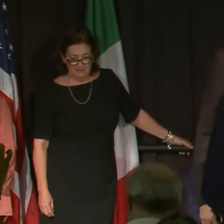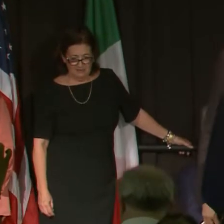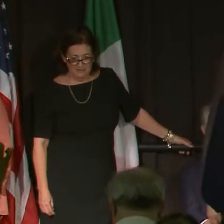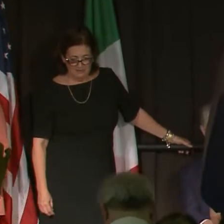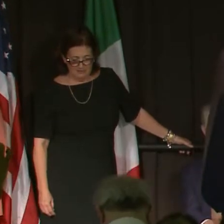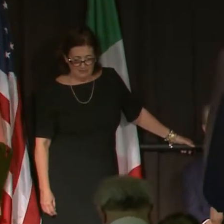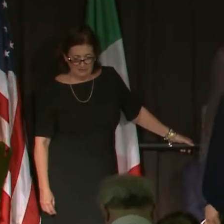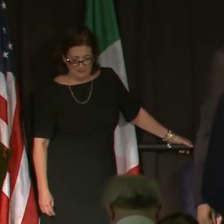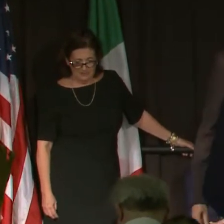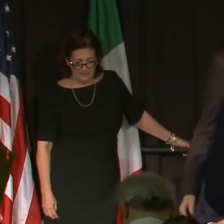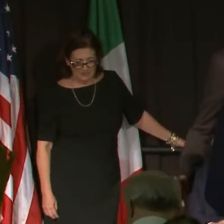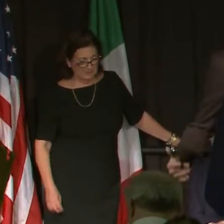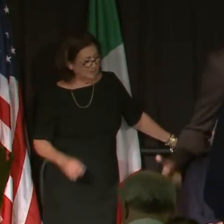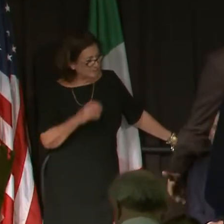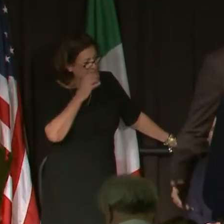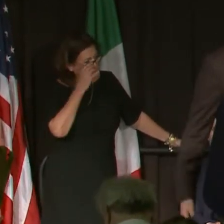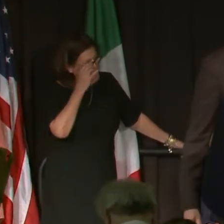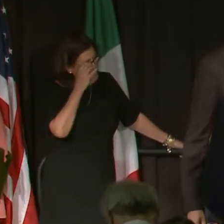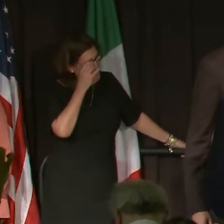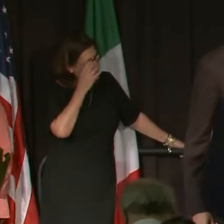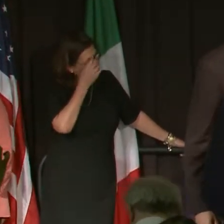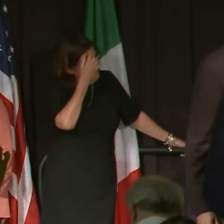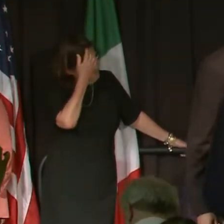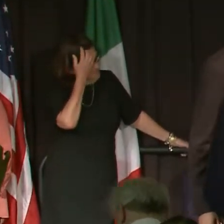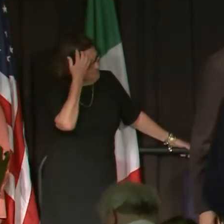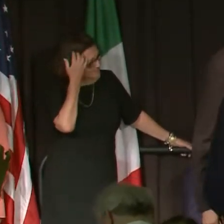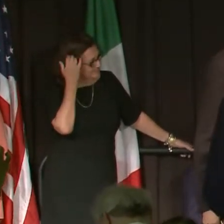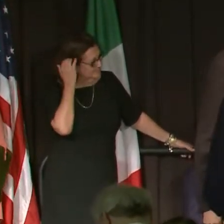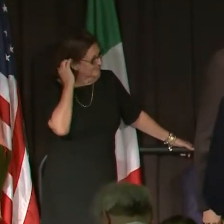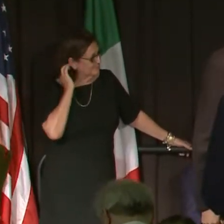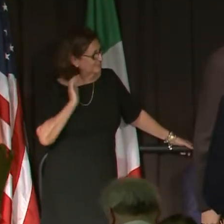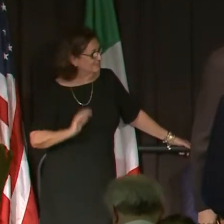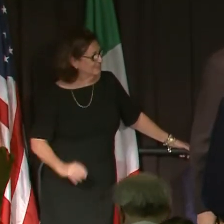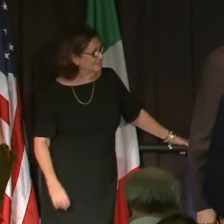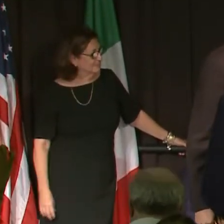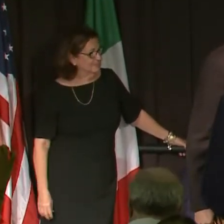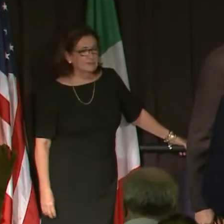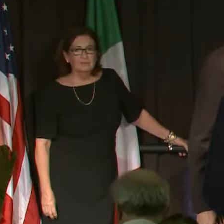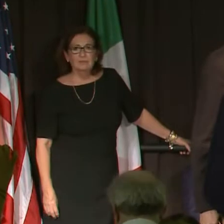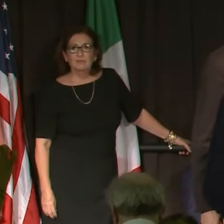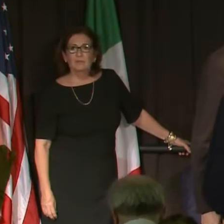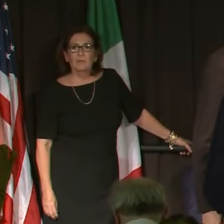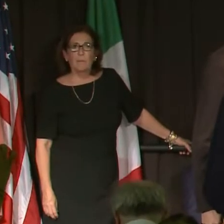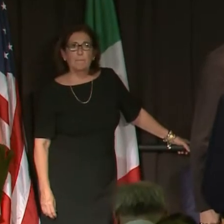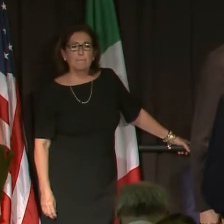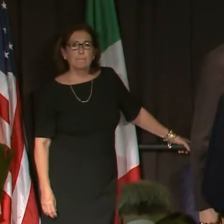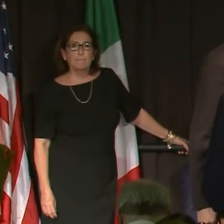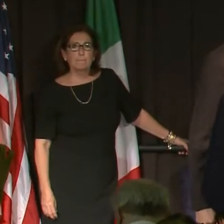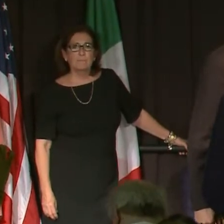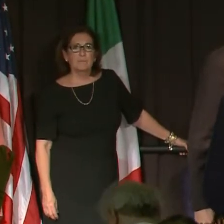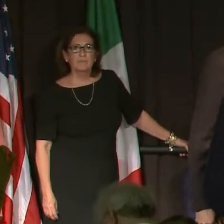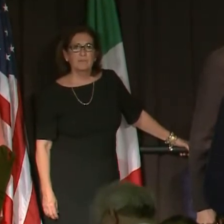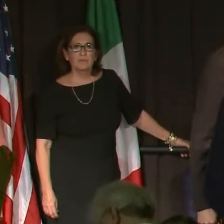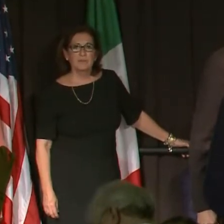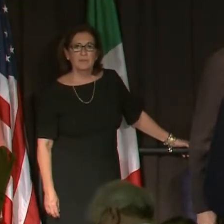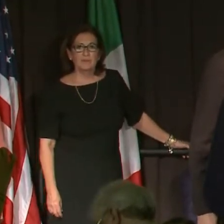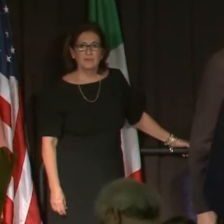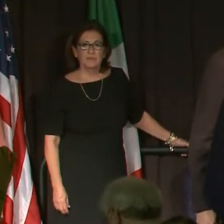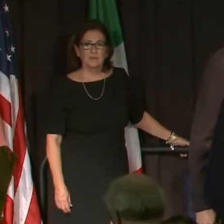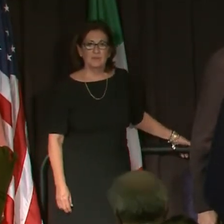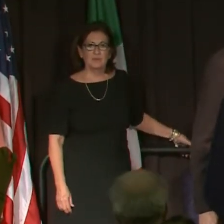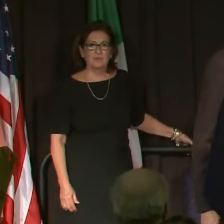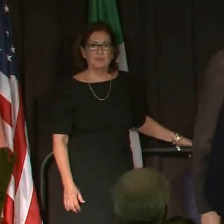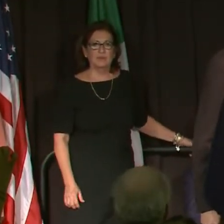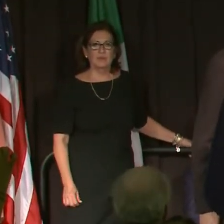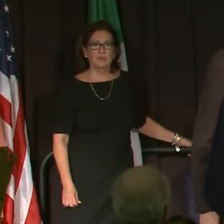be here at Gracie Mansion for such an exceptional night. You know, we Italians, we don't take things for granted, and the